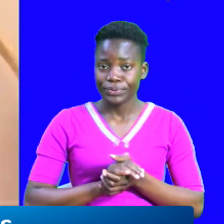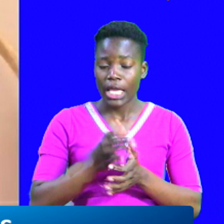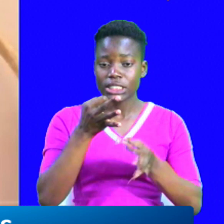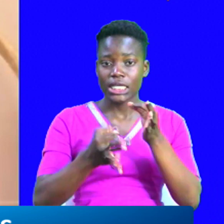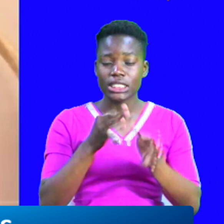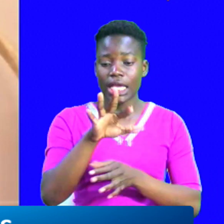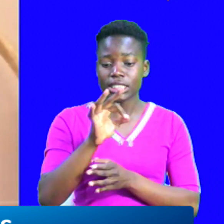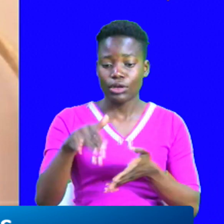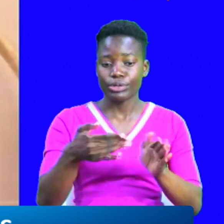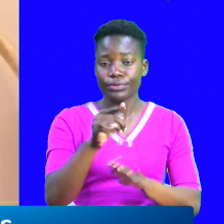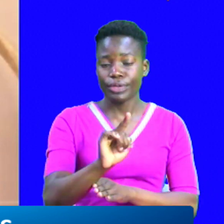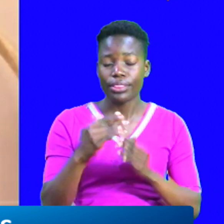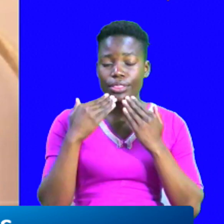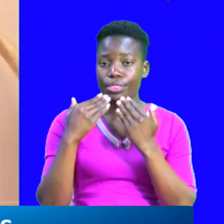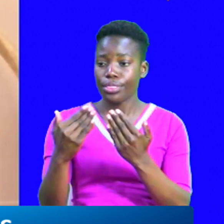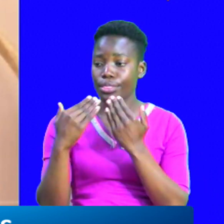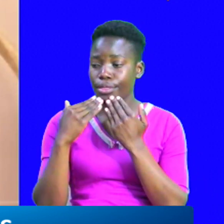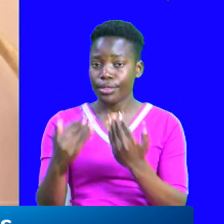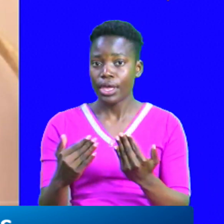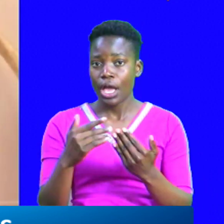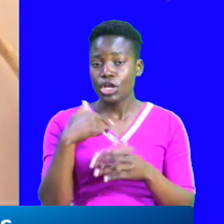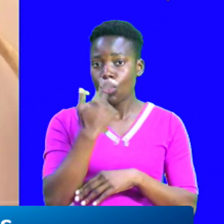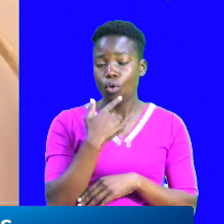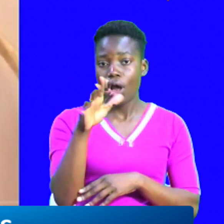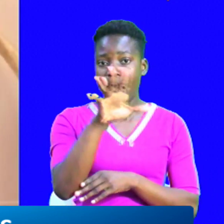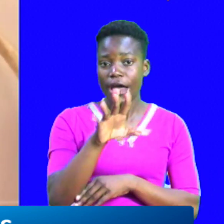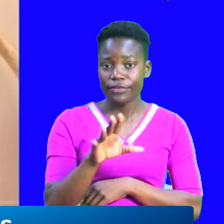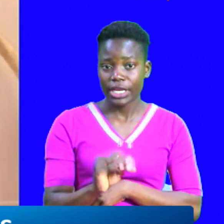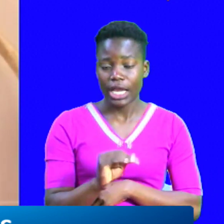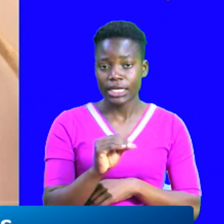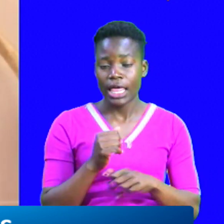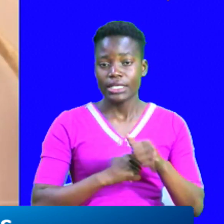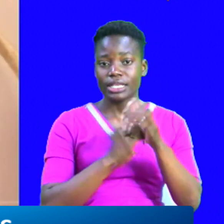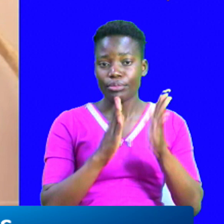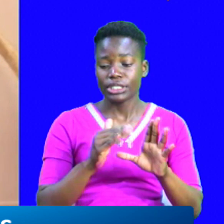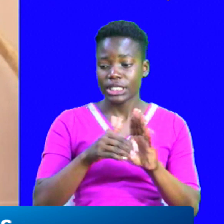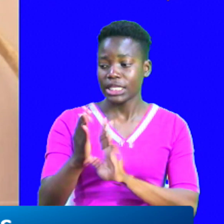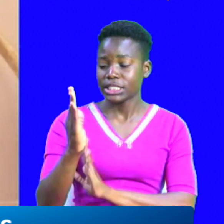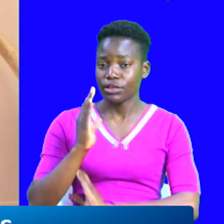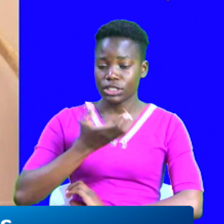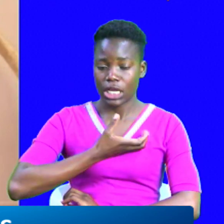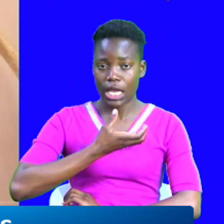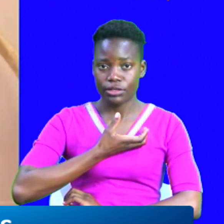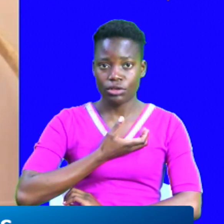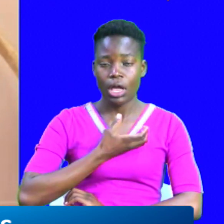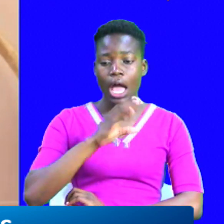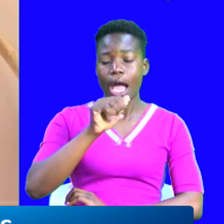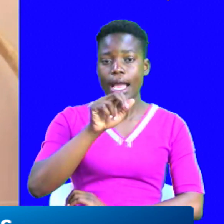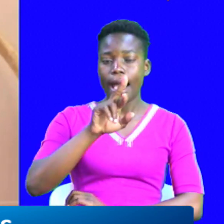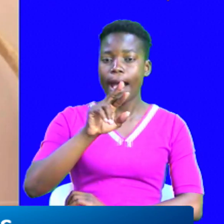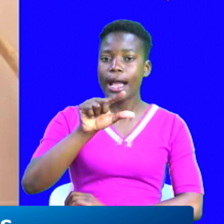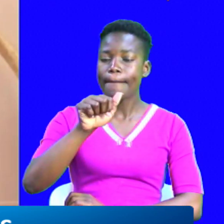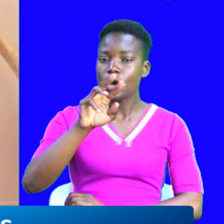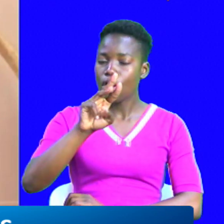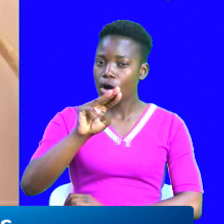opportunity to extend a warm thank you to our African compatriots in the Security Council, Gabon,